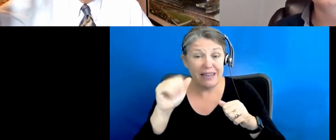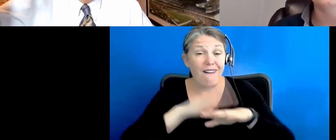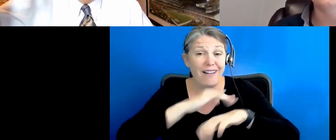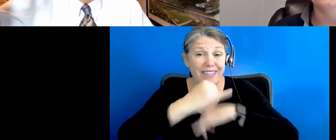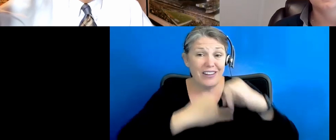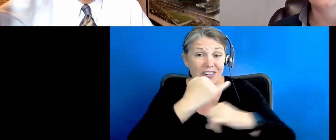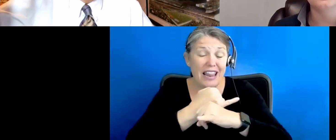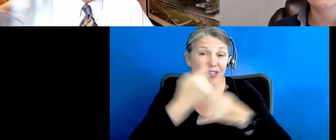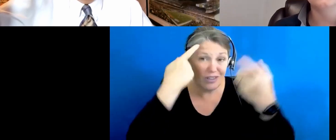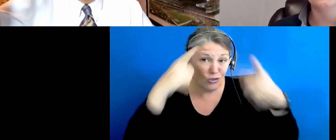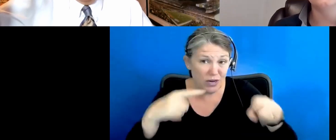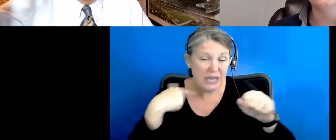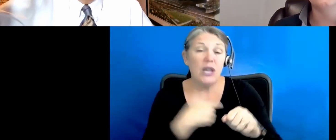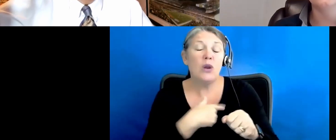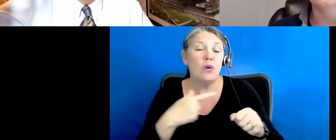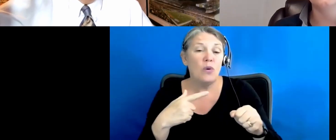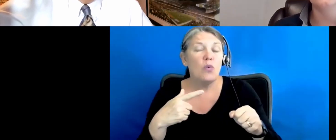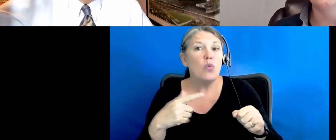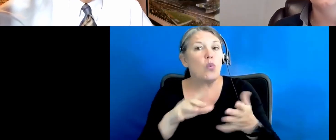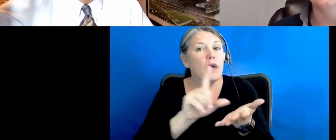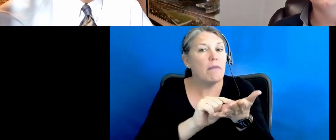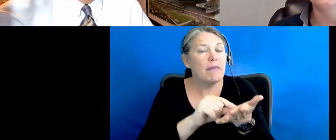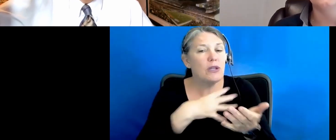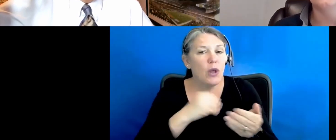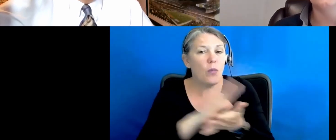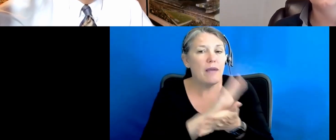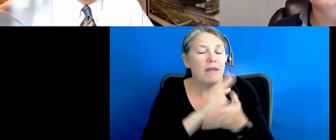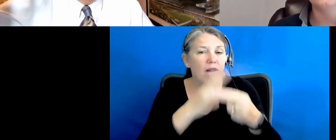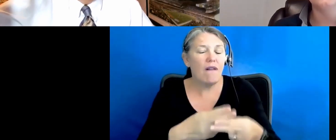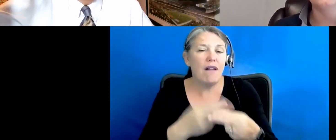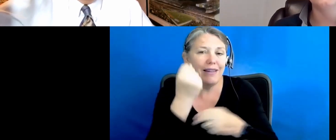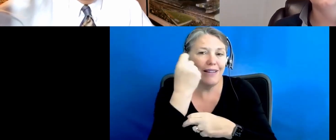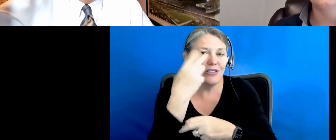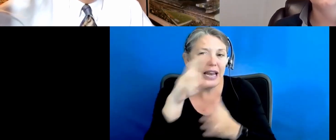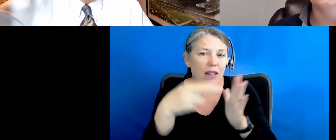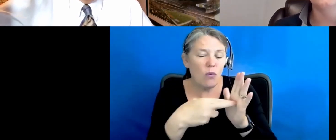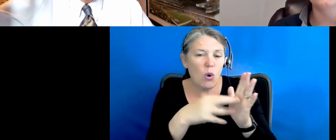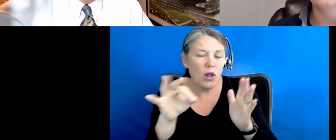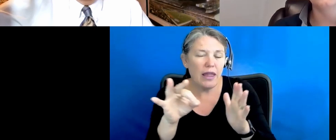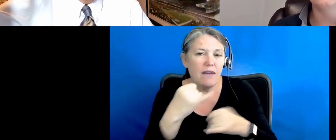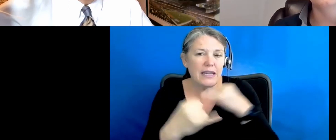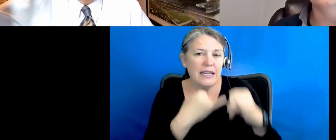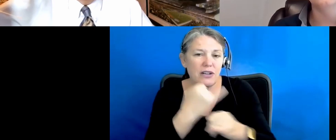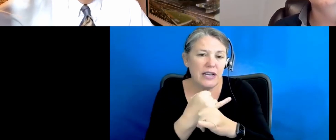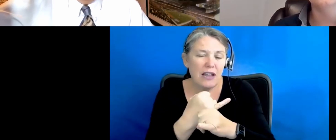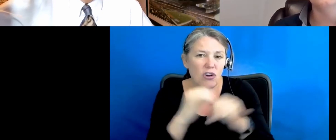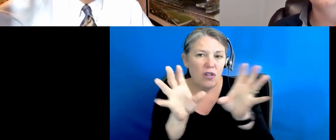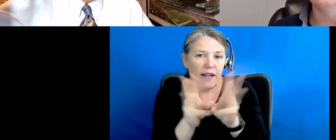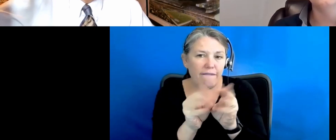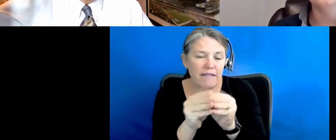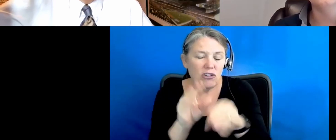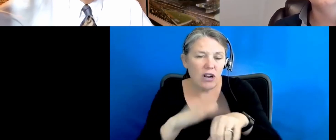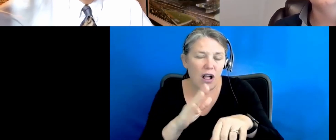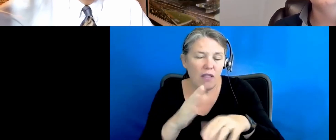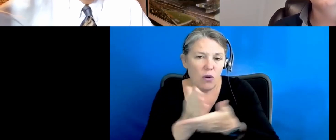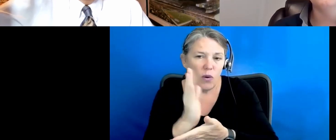treaty. We published a white paper titled Understanding the Role of an International Convention on the Rights